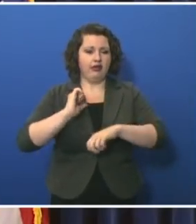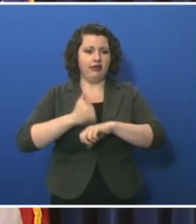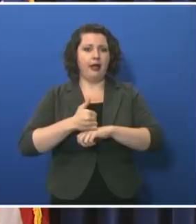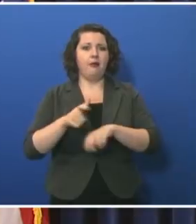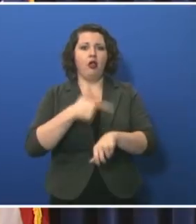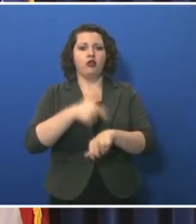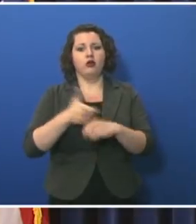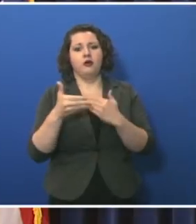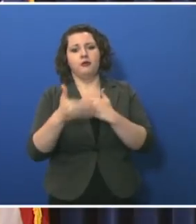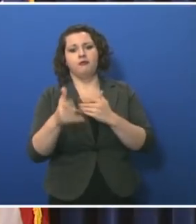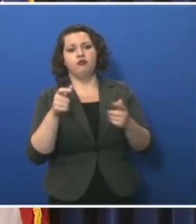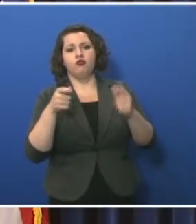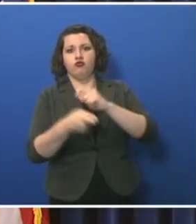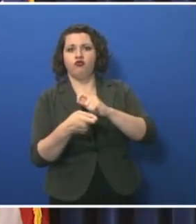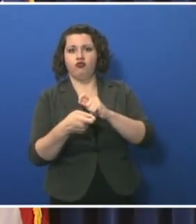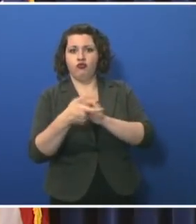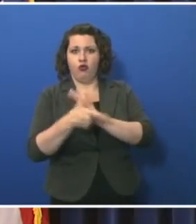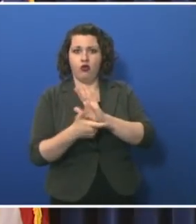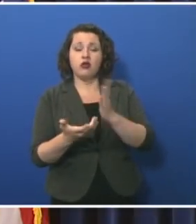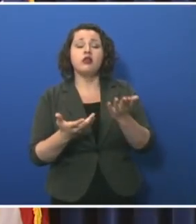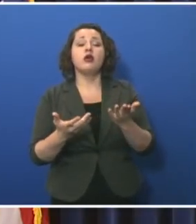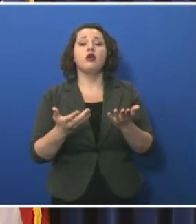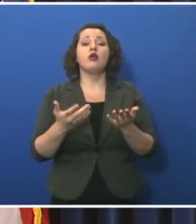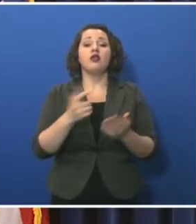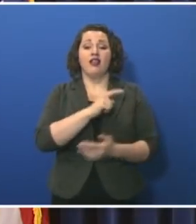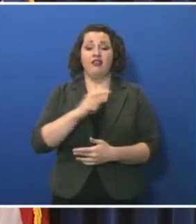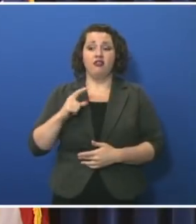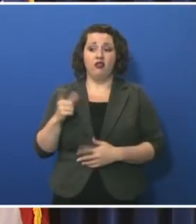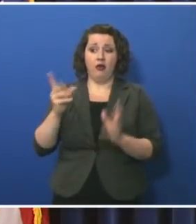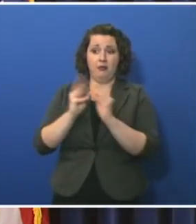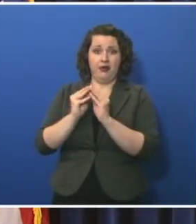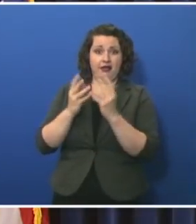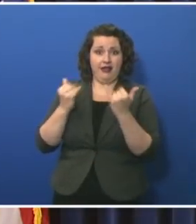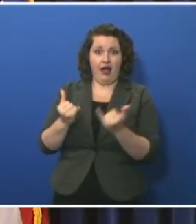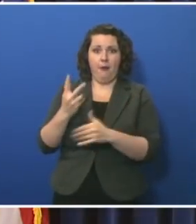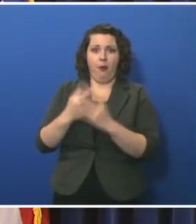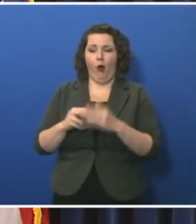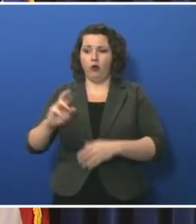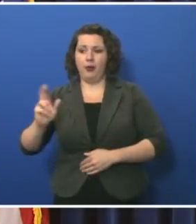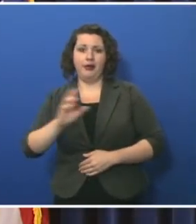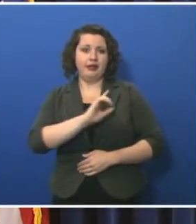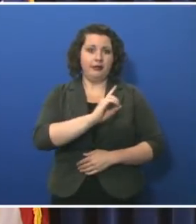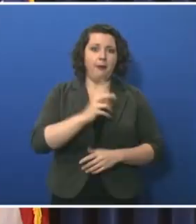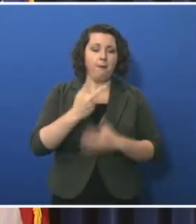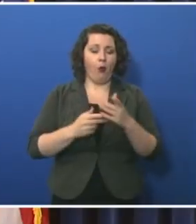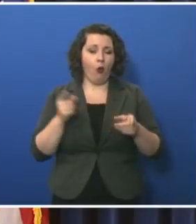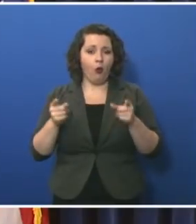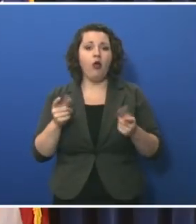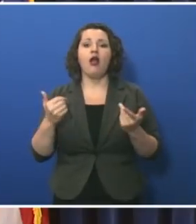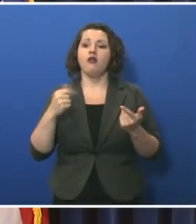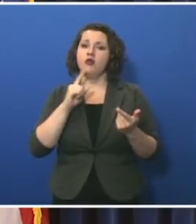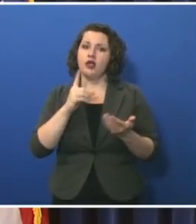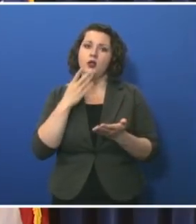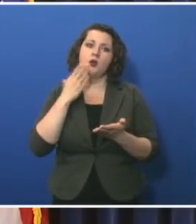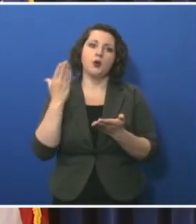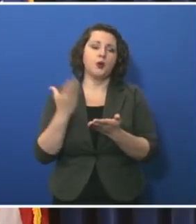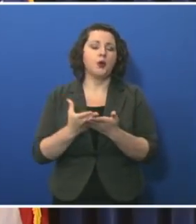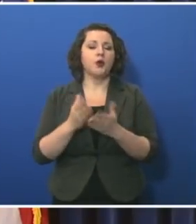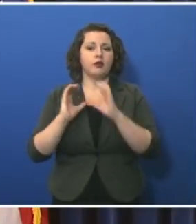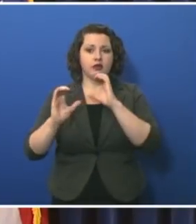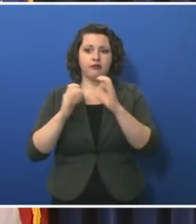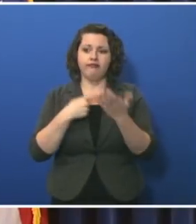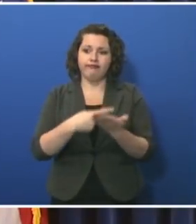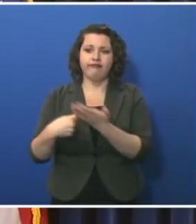lasting reform. And so we're meeting with the legislature right now, both parties. We've had some really, really good conversations